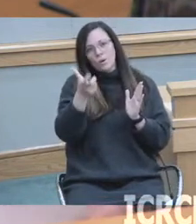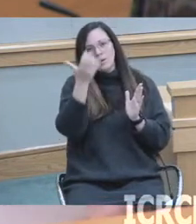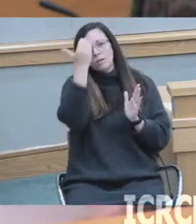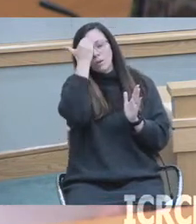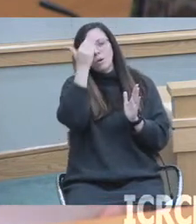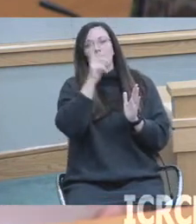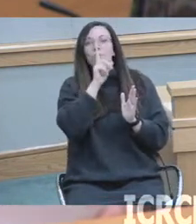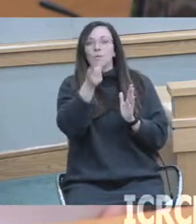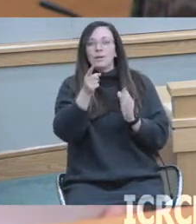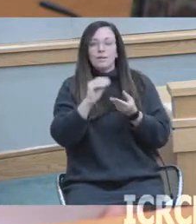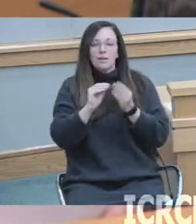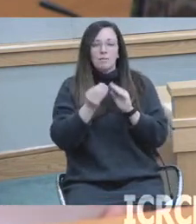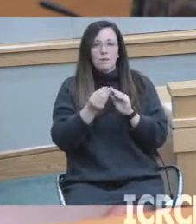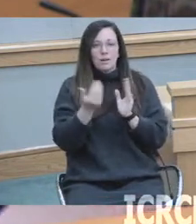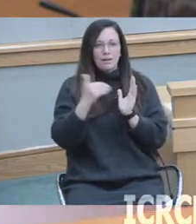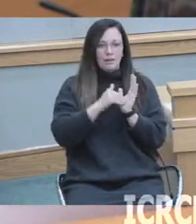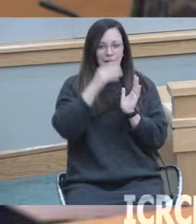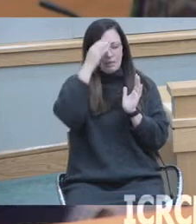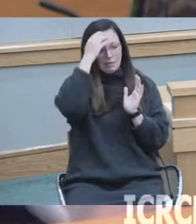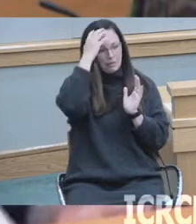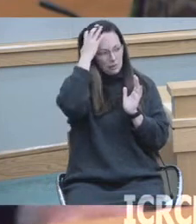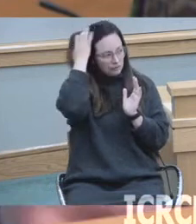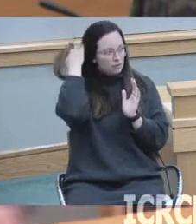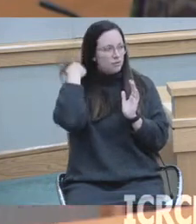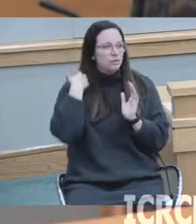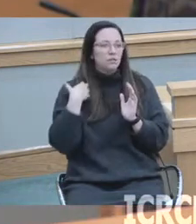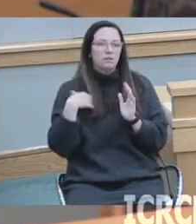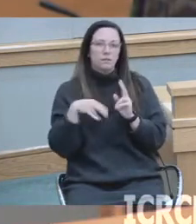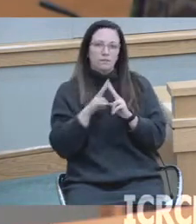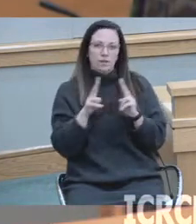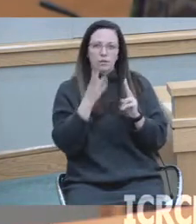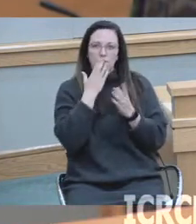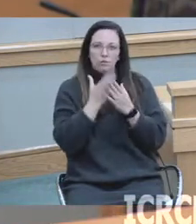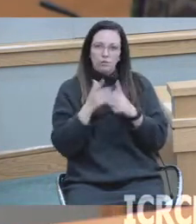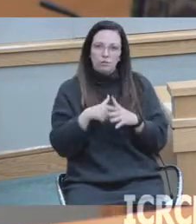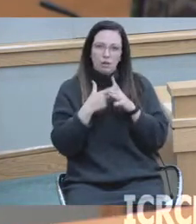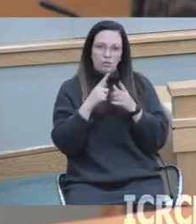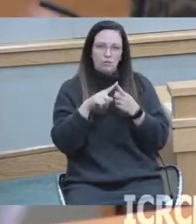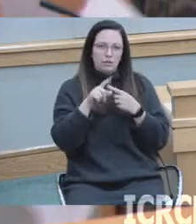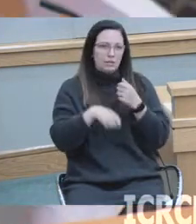but again, a very good start to the year.